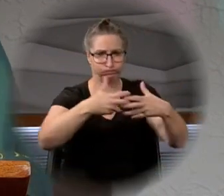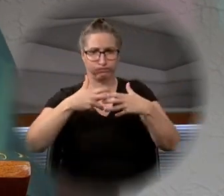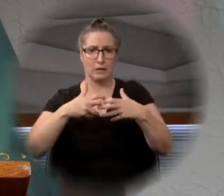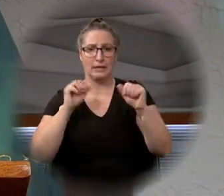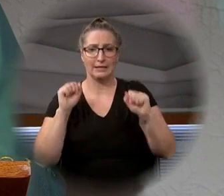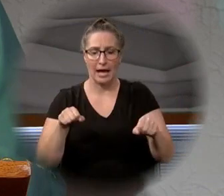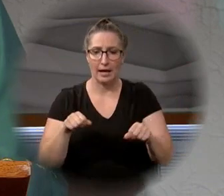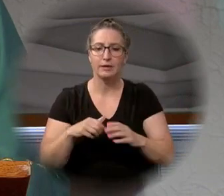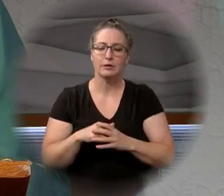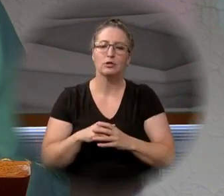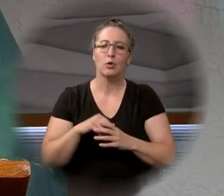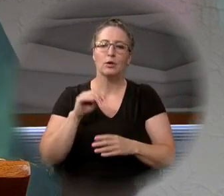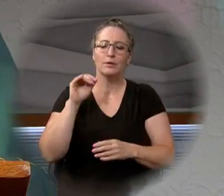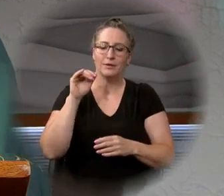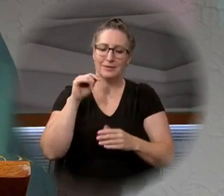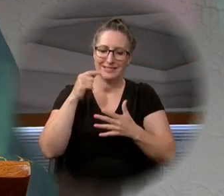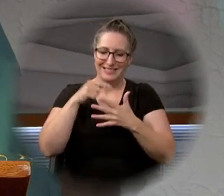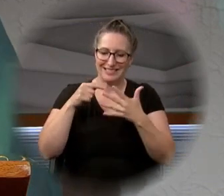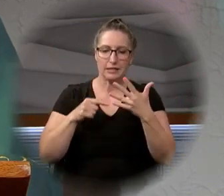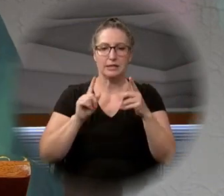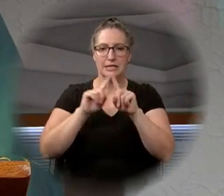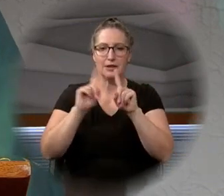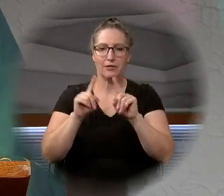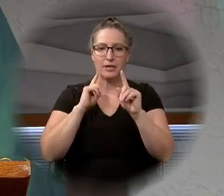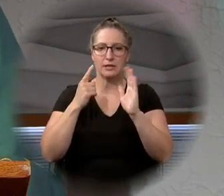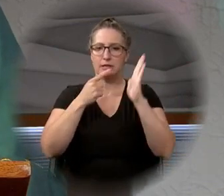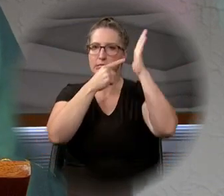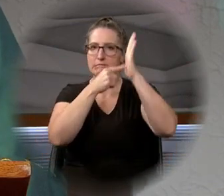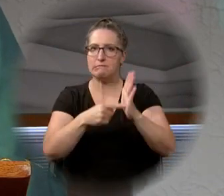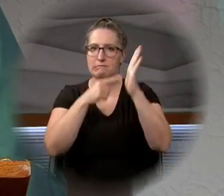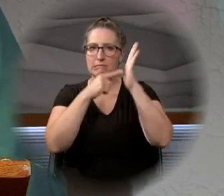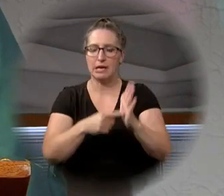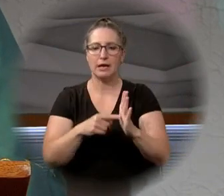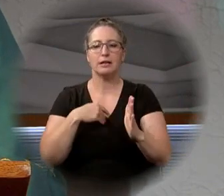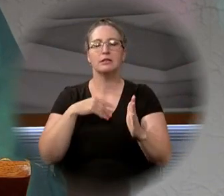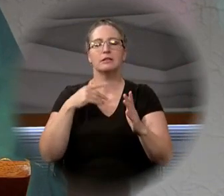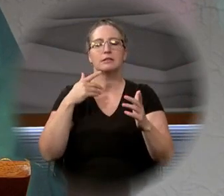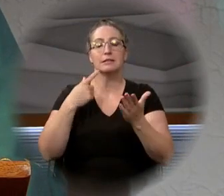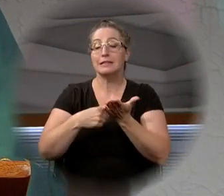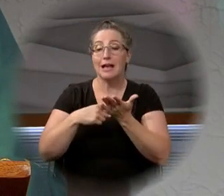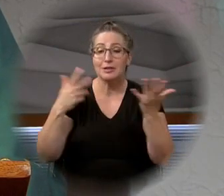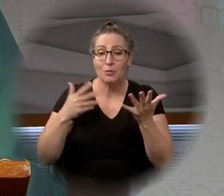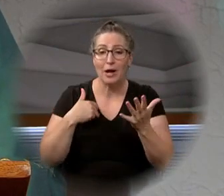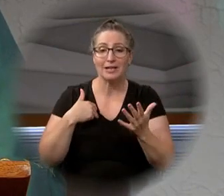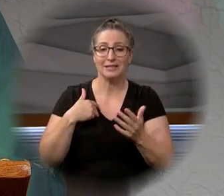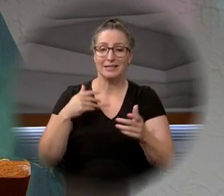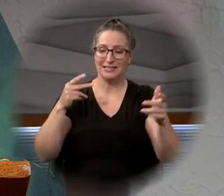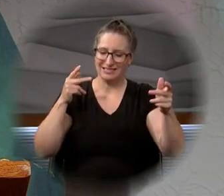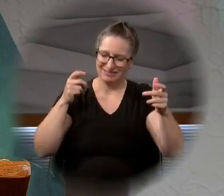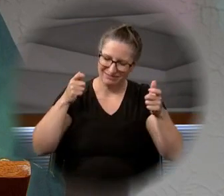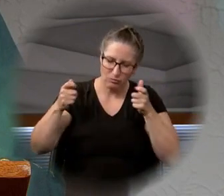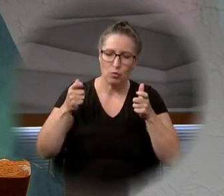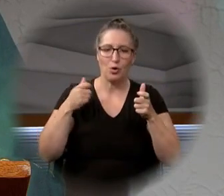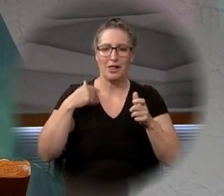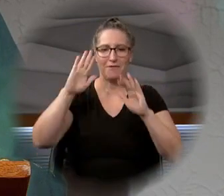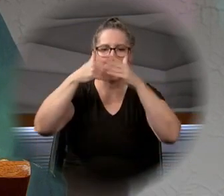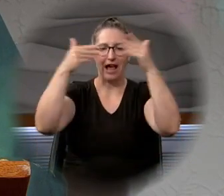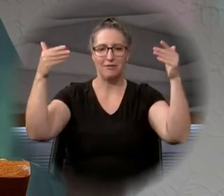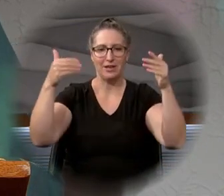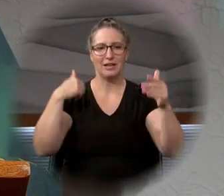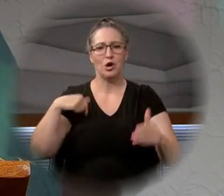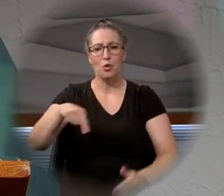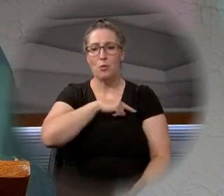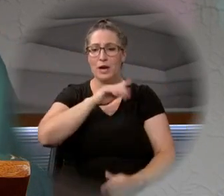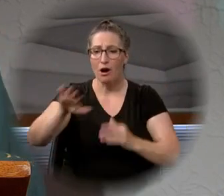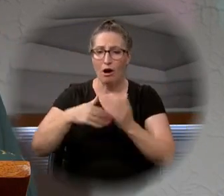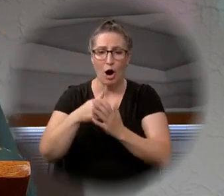to the value of God's kingdom, the kingdom of heaven, and the giftedness of for all of us to